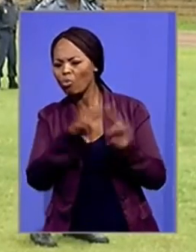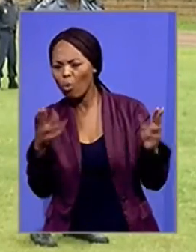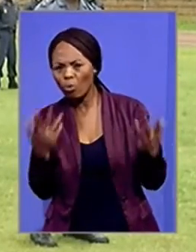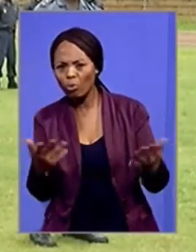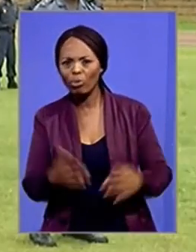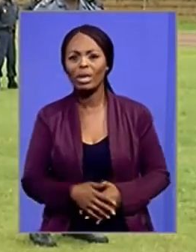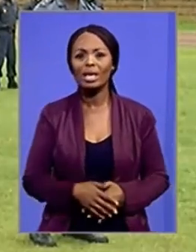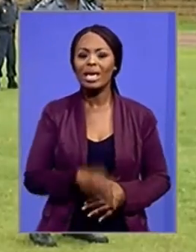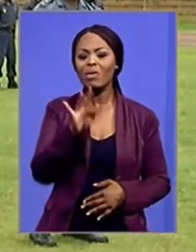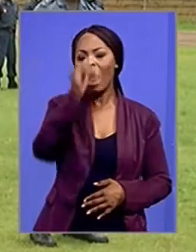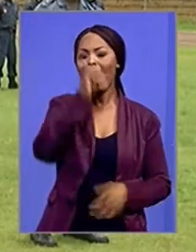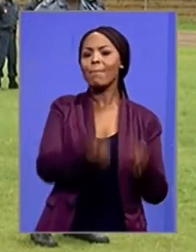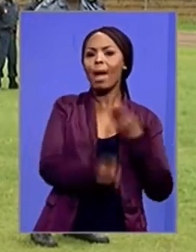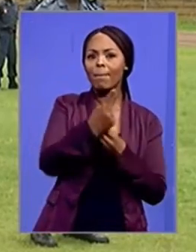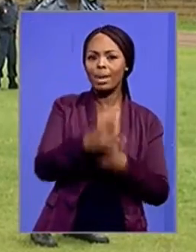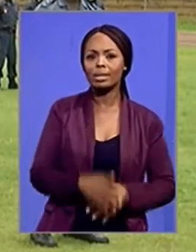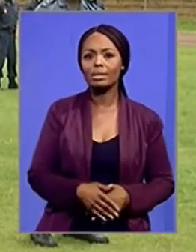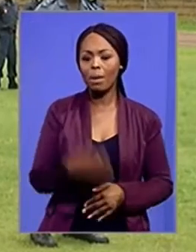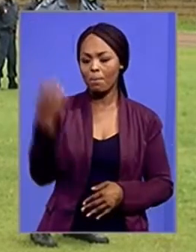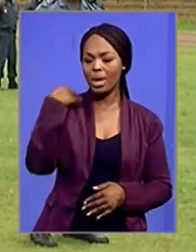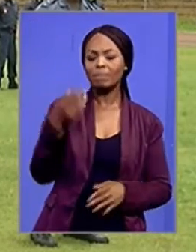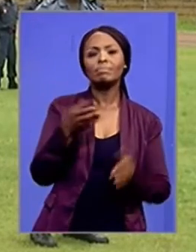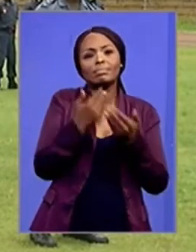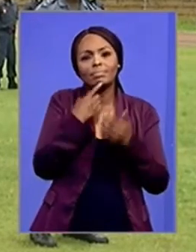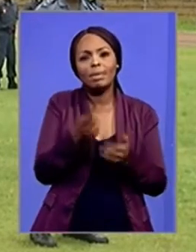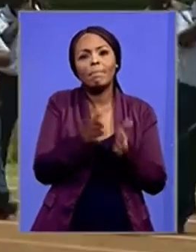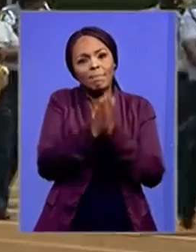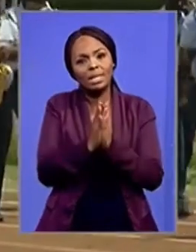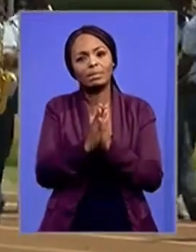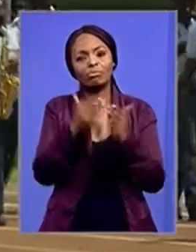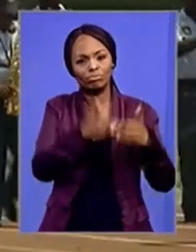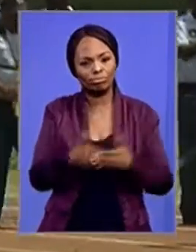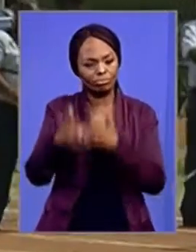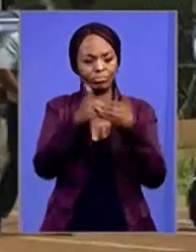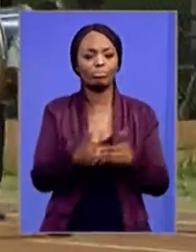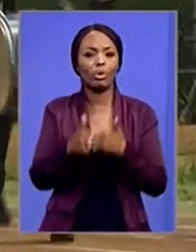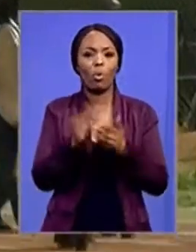bahlanka ba sepolesa ho itshireletsa le ho netefatsa hore baahi ba bolokehile ka nako tsohle.